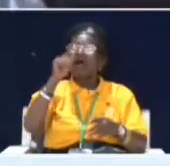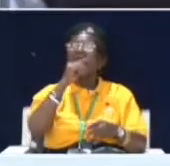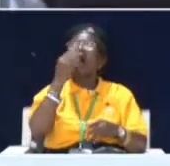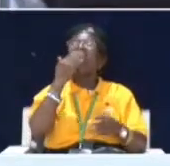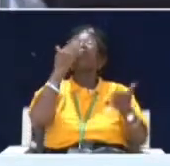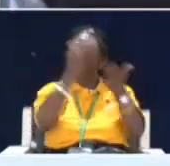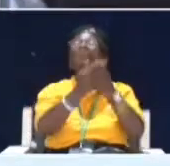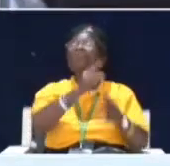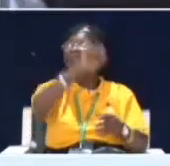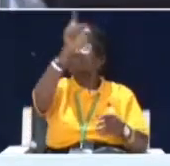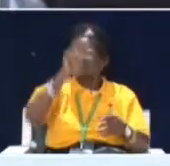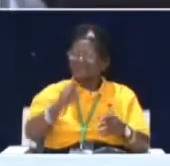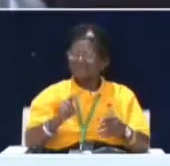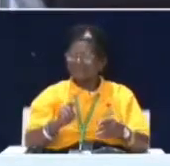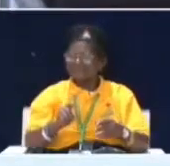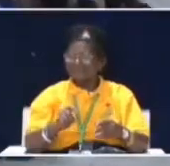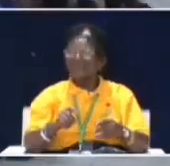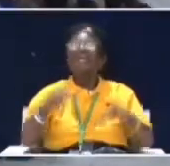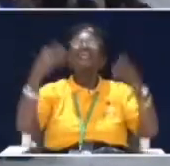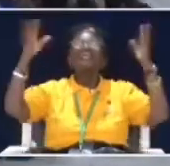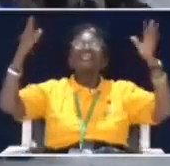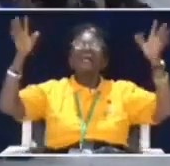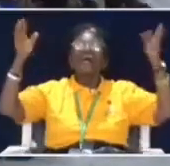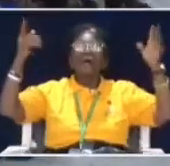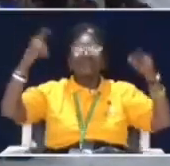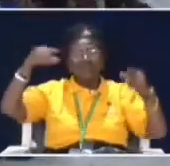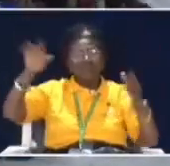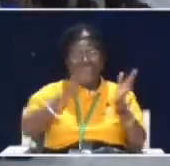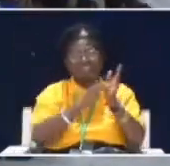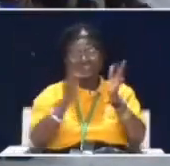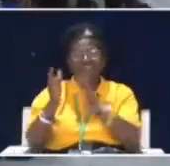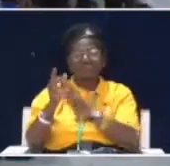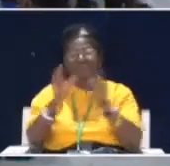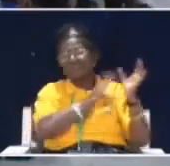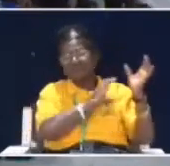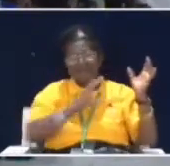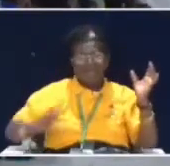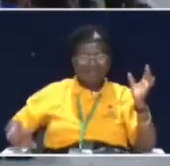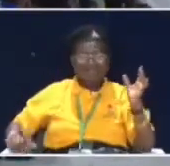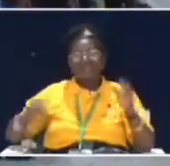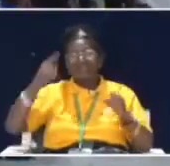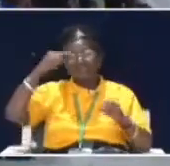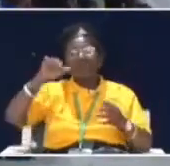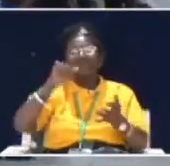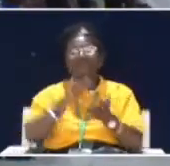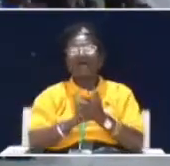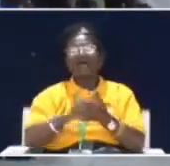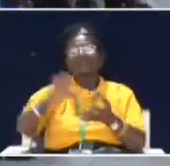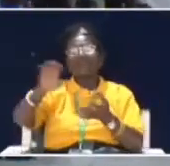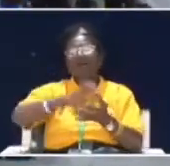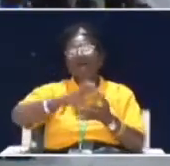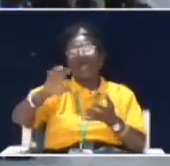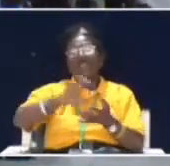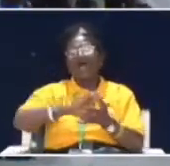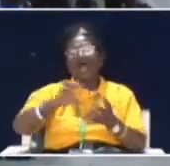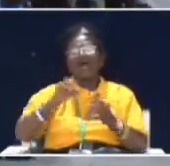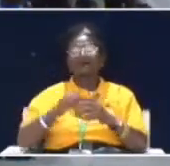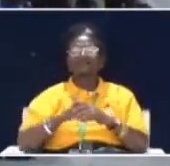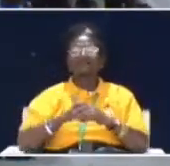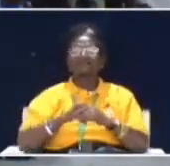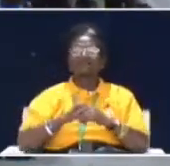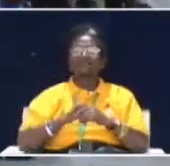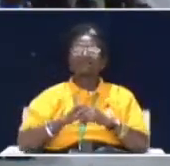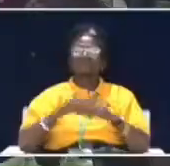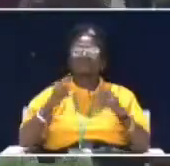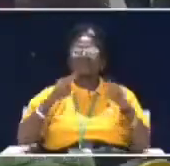Let's give the Lord a big round of applause for that choir.